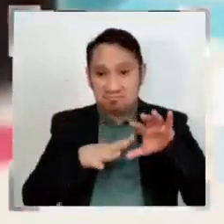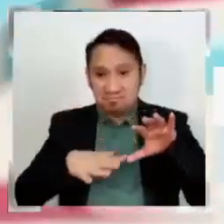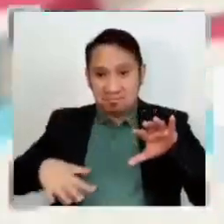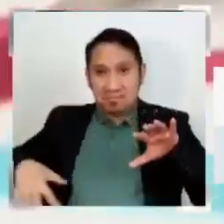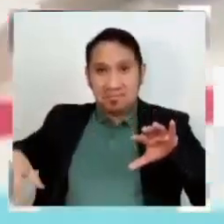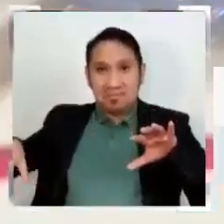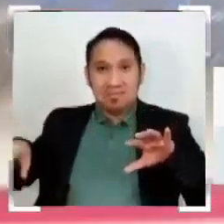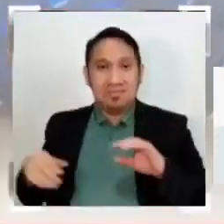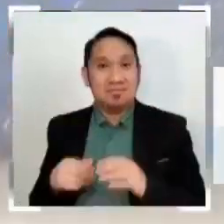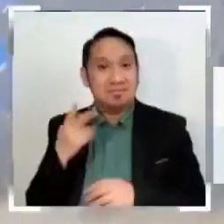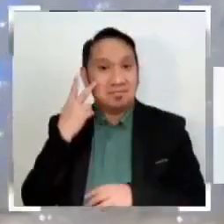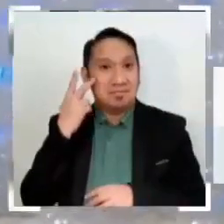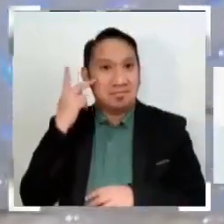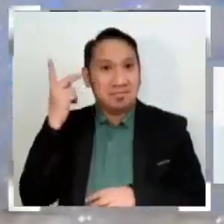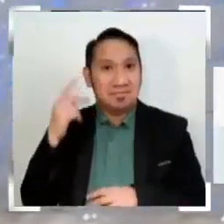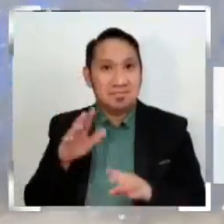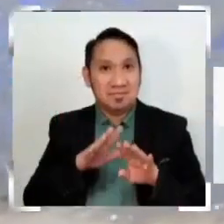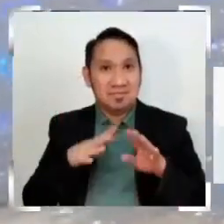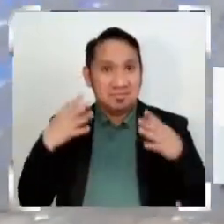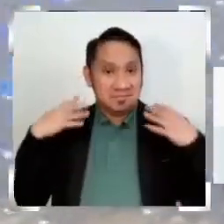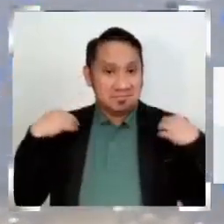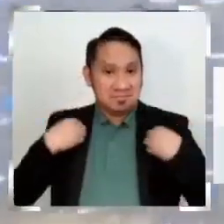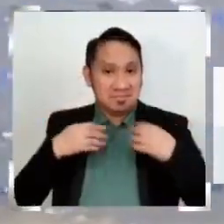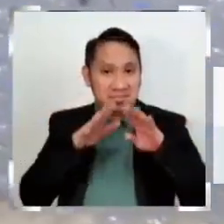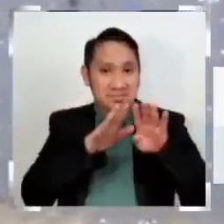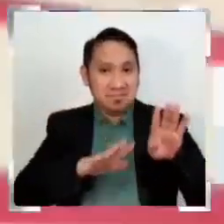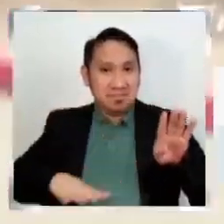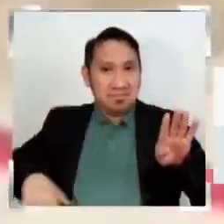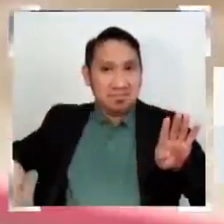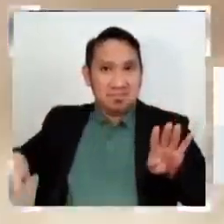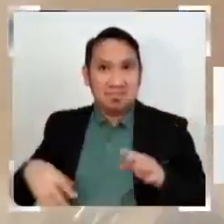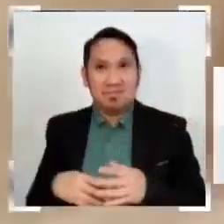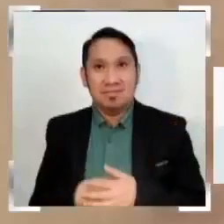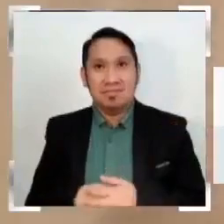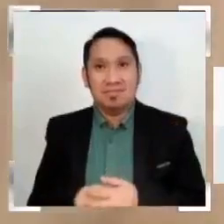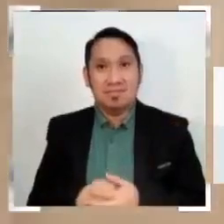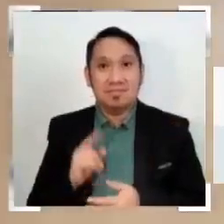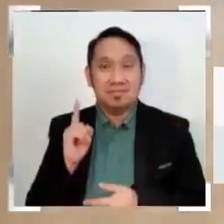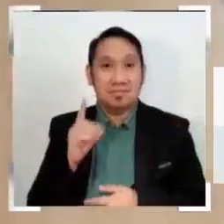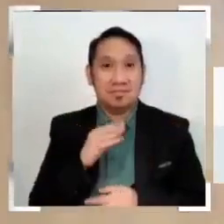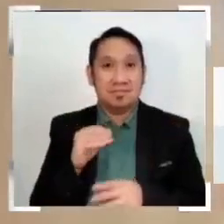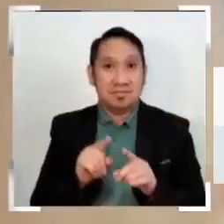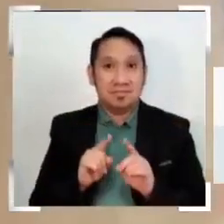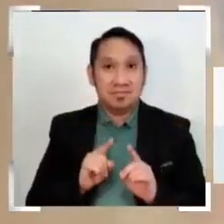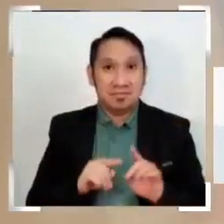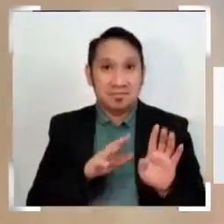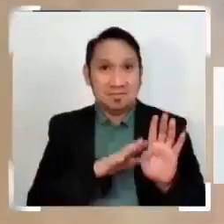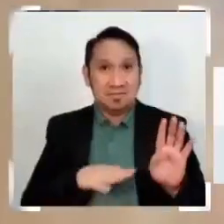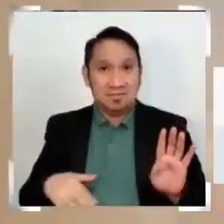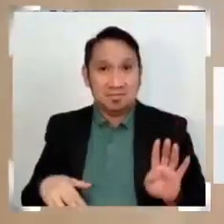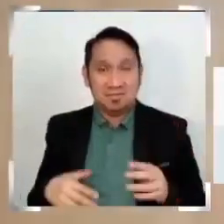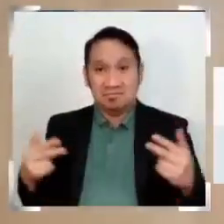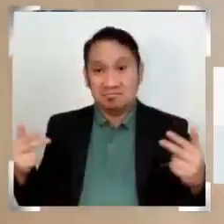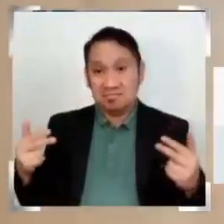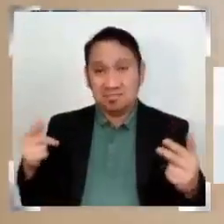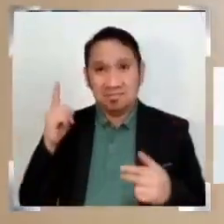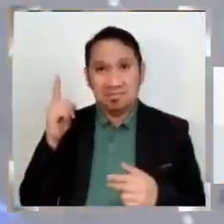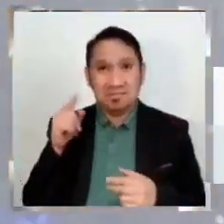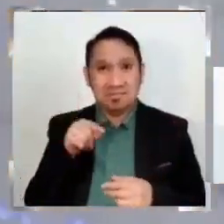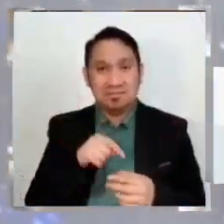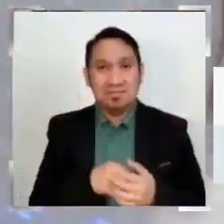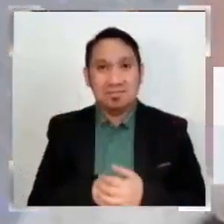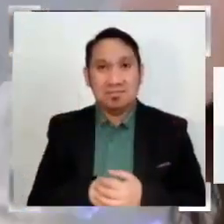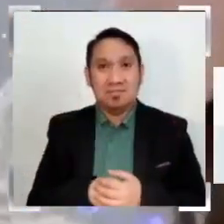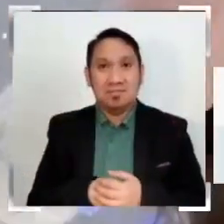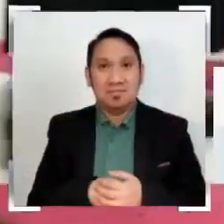white backless suit and cape, si Puerto Rican rapper Bad Bunny. Beauty is an understatement naman sa presence nila Lily Collins